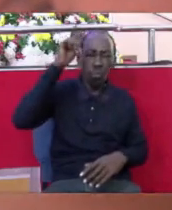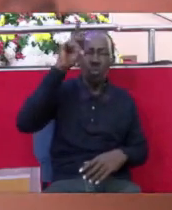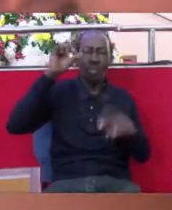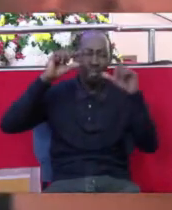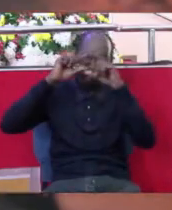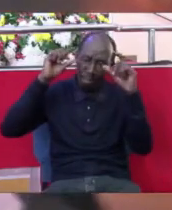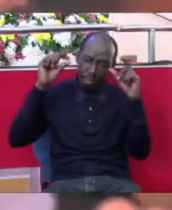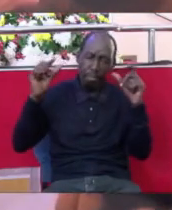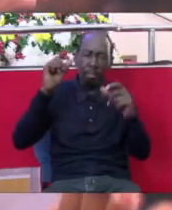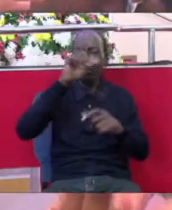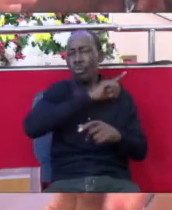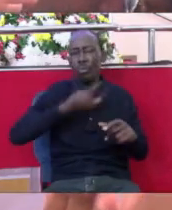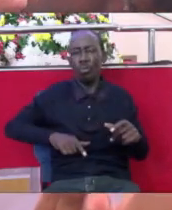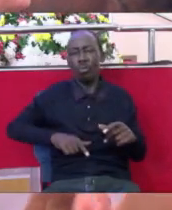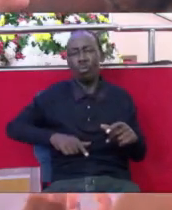Glory.